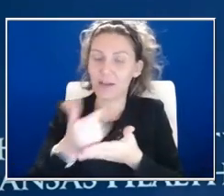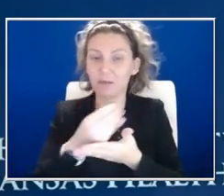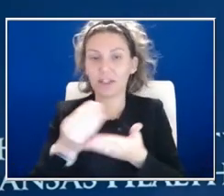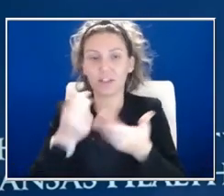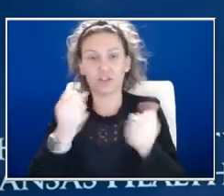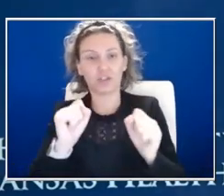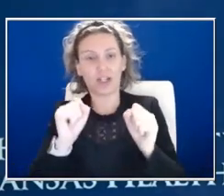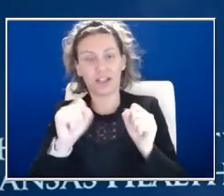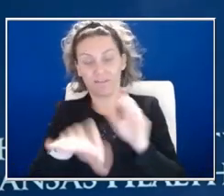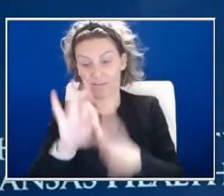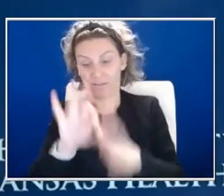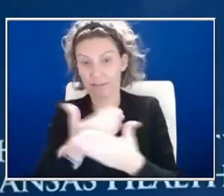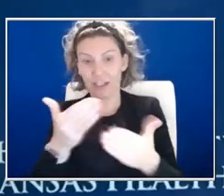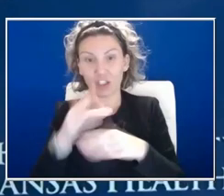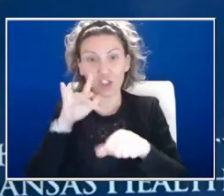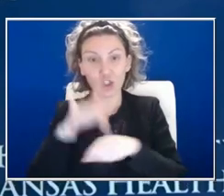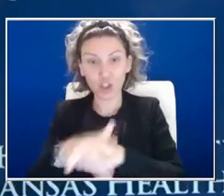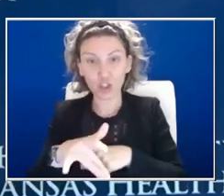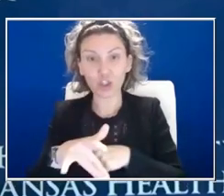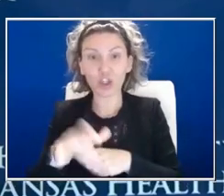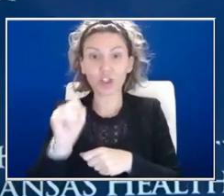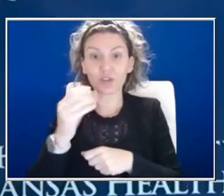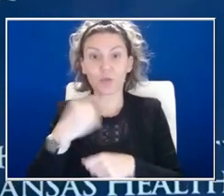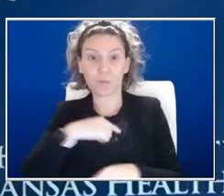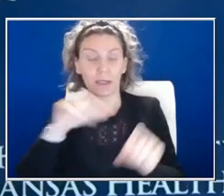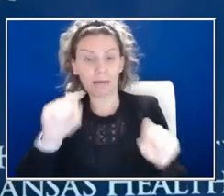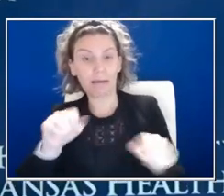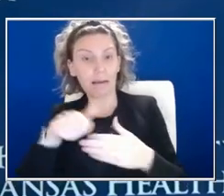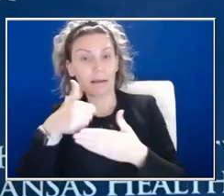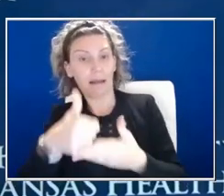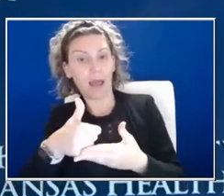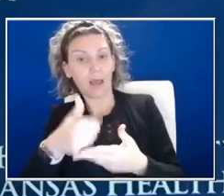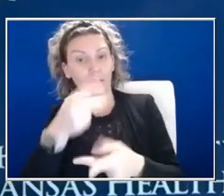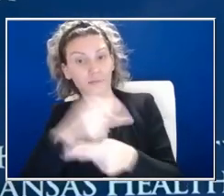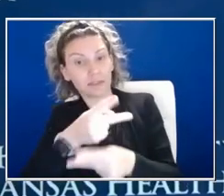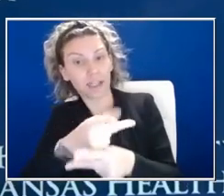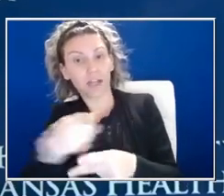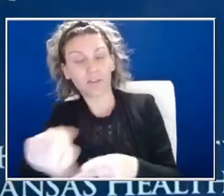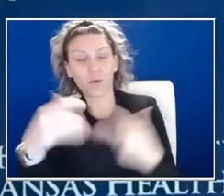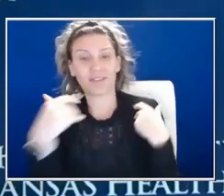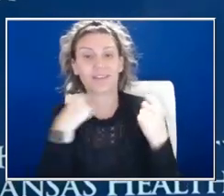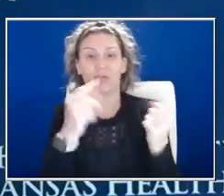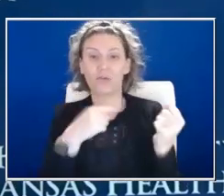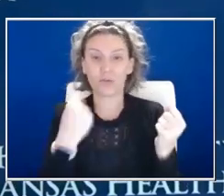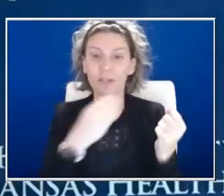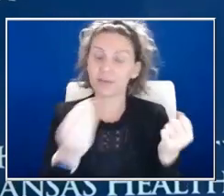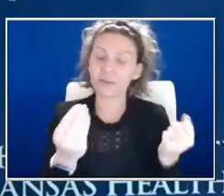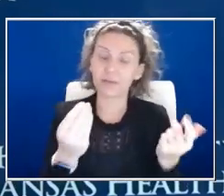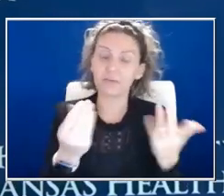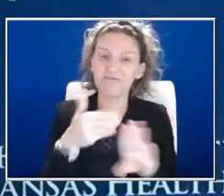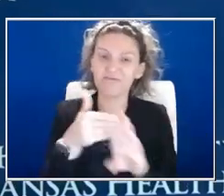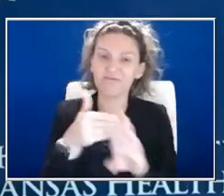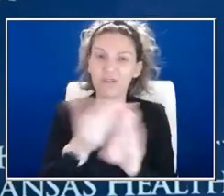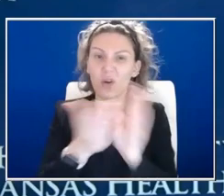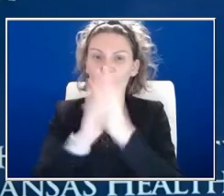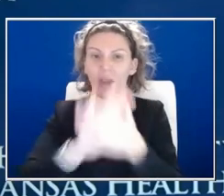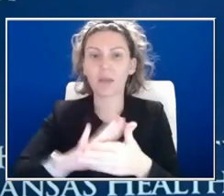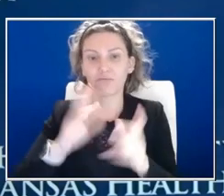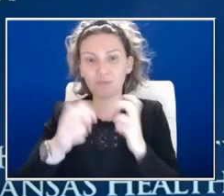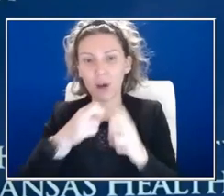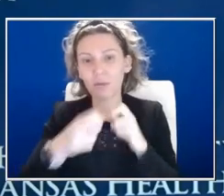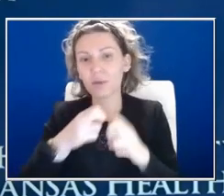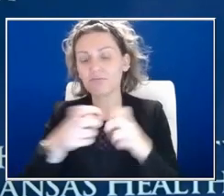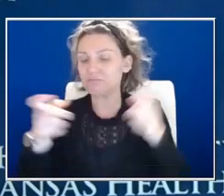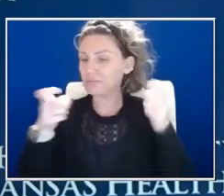early so that we can help take care of those health risk factors before they become a problem. Manage your cholesterol before you develop